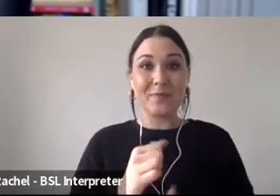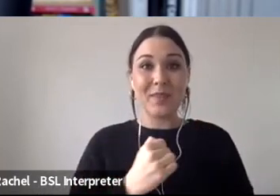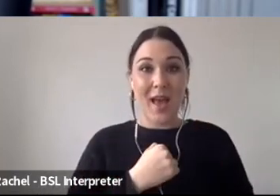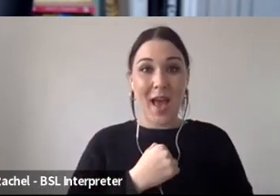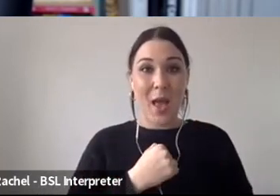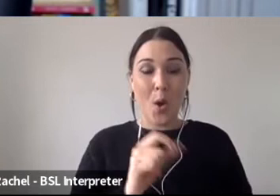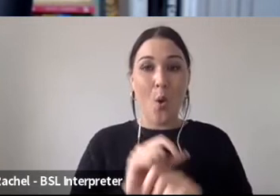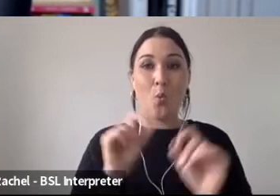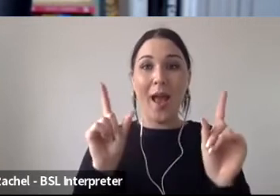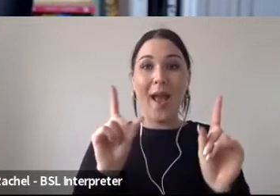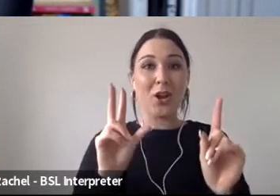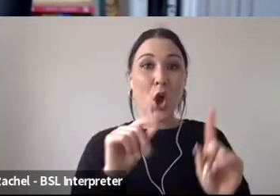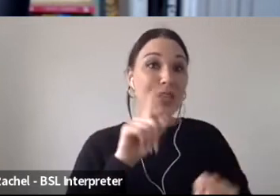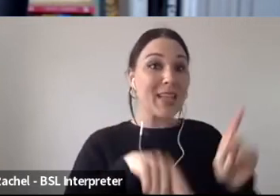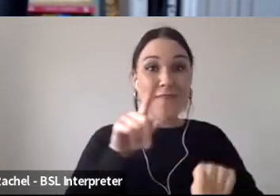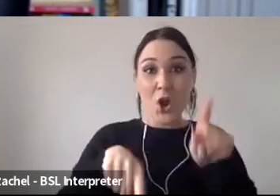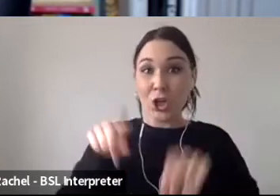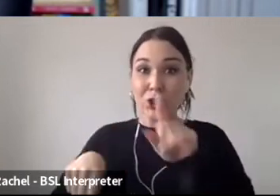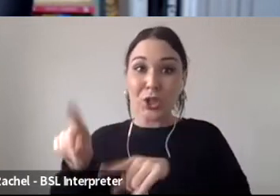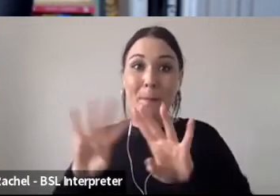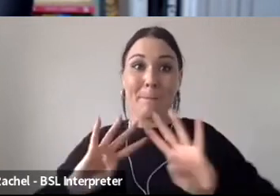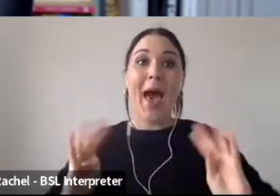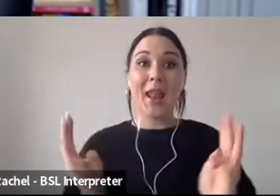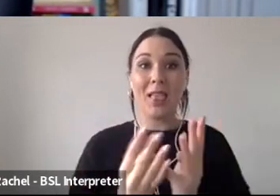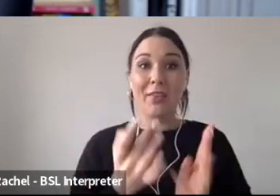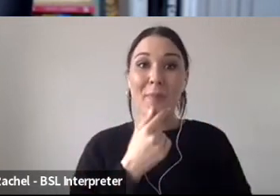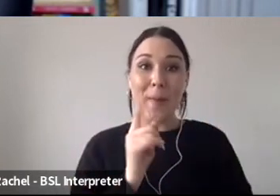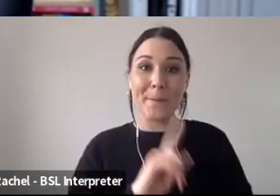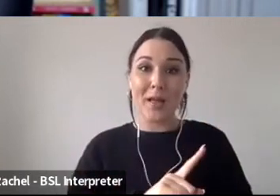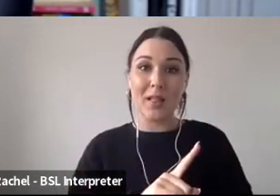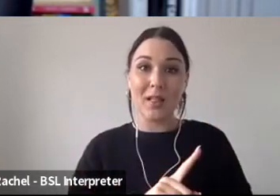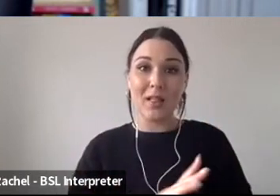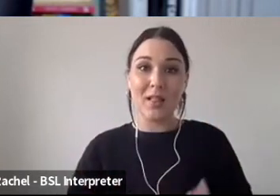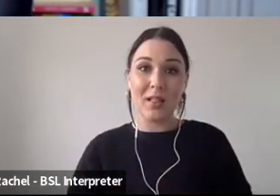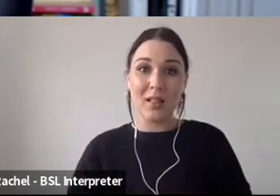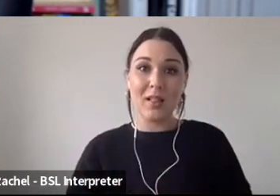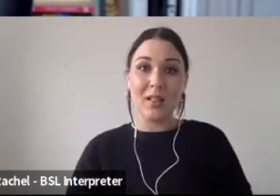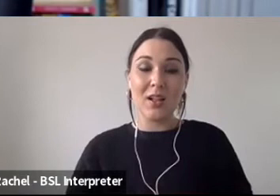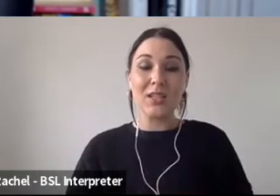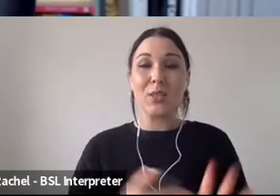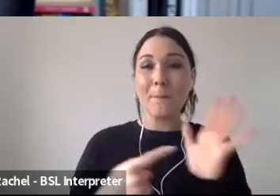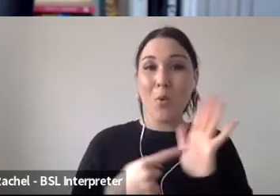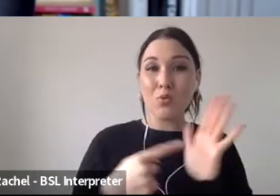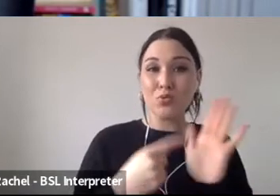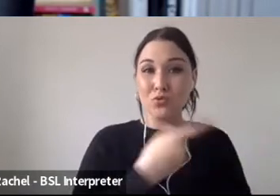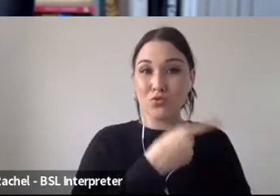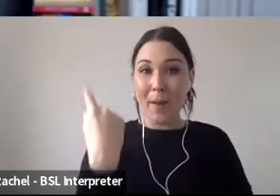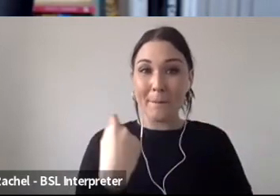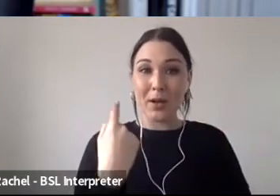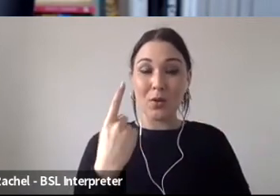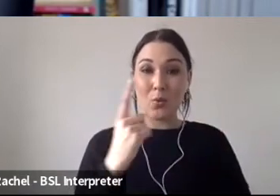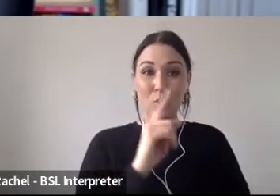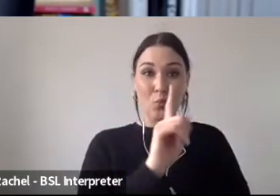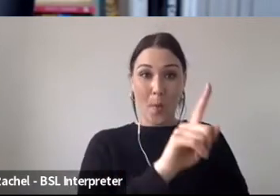particularly diverse panel of people. And I think it is important to remember that one's experience of